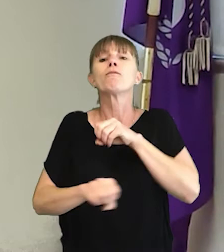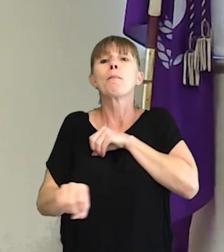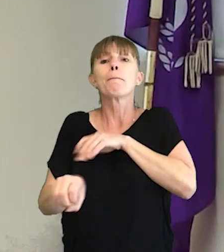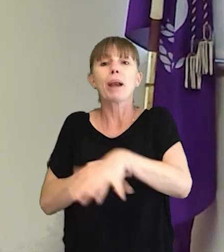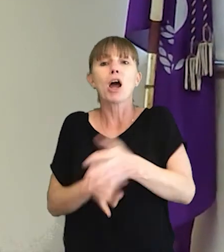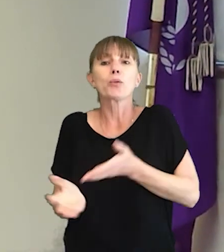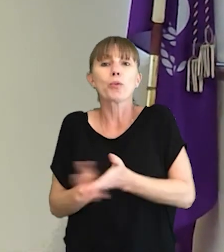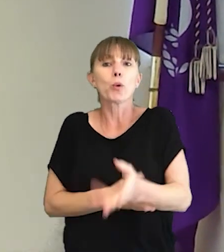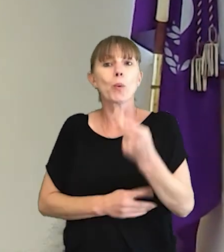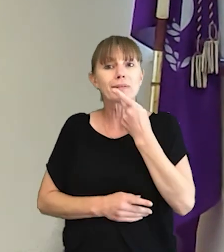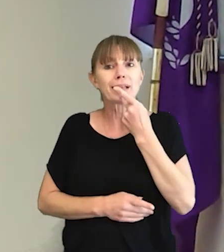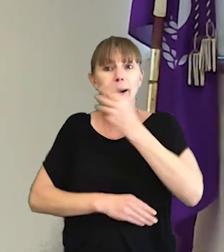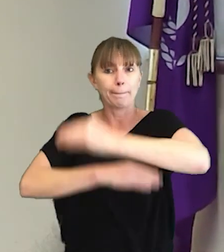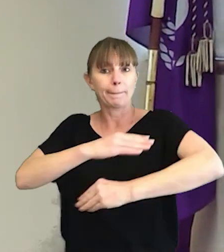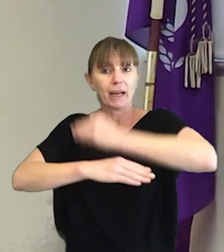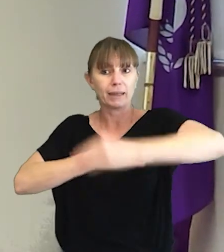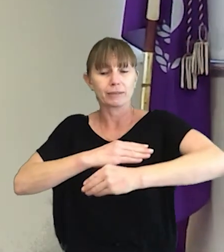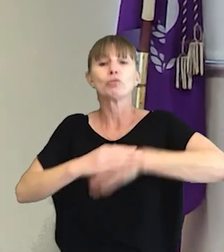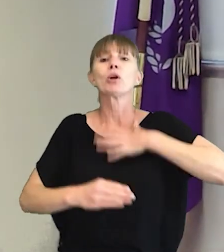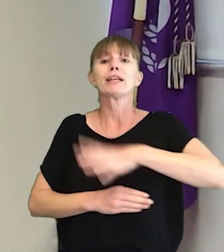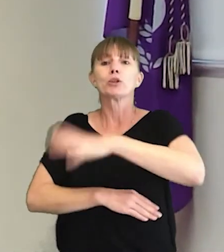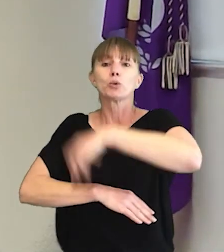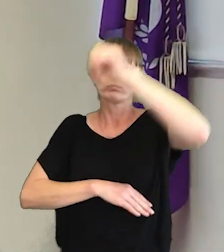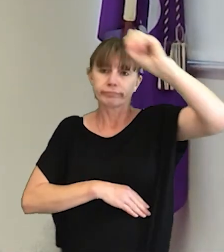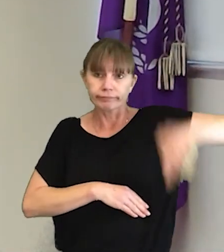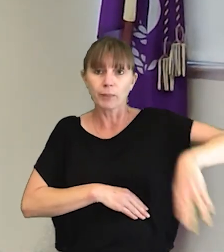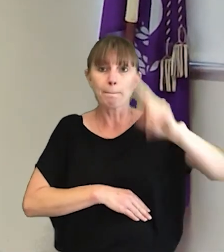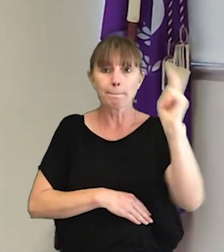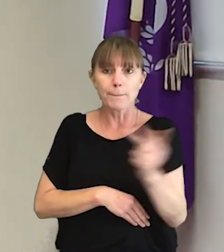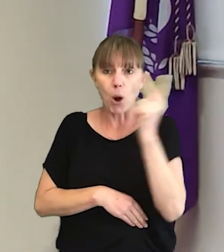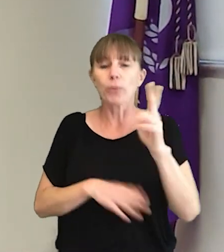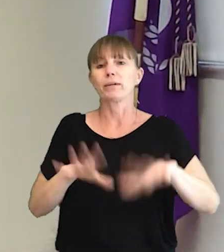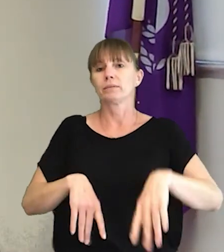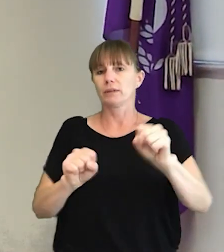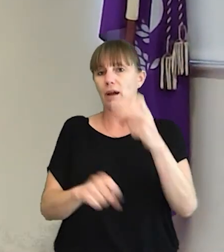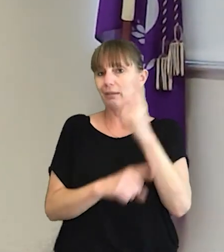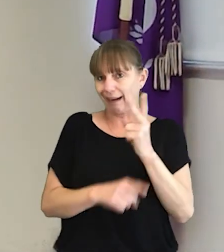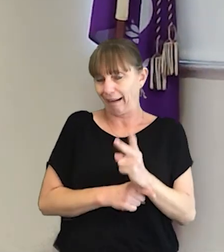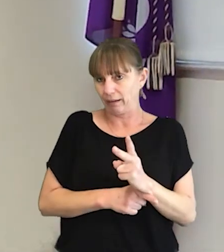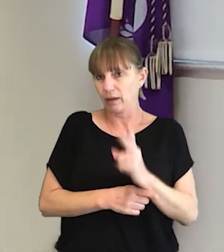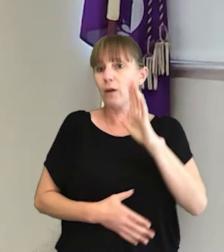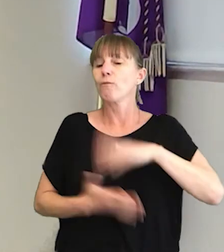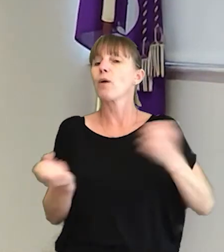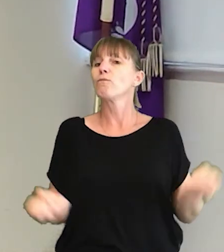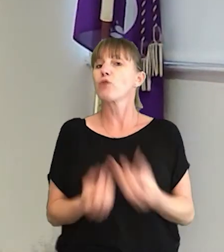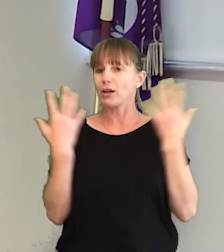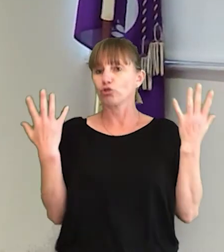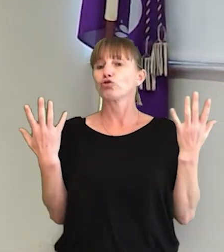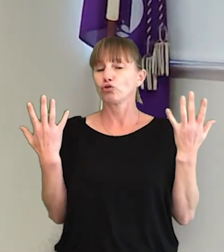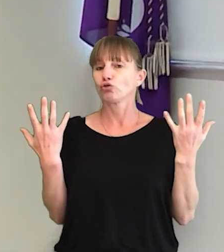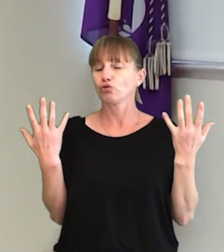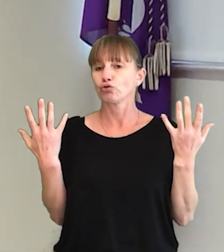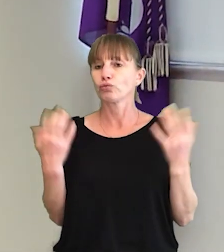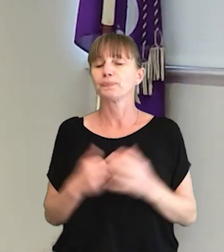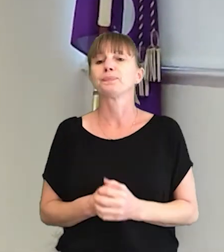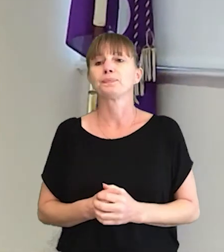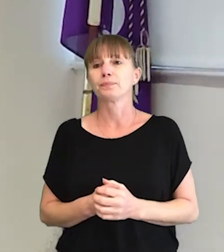blood was to come through the second bandage, you need to remove both bandages and start again from fresh with